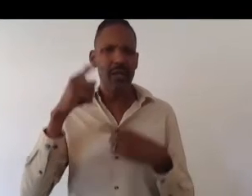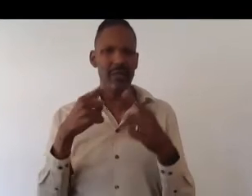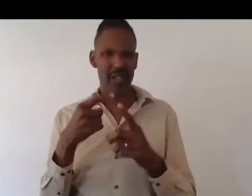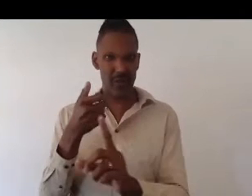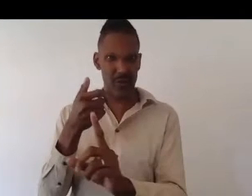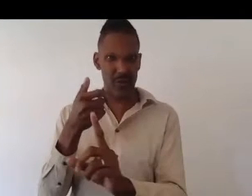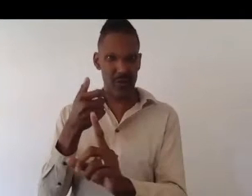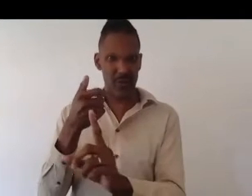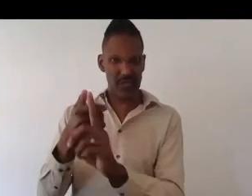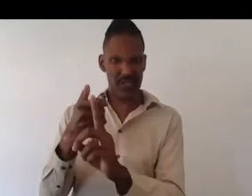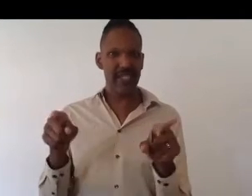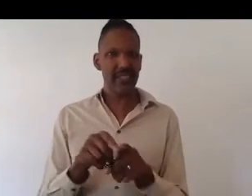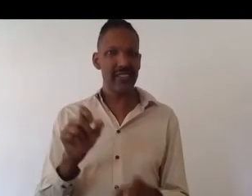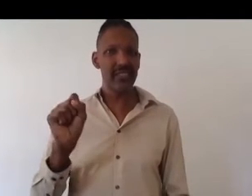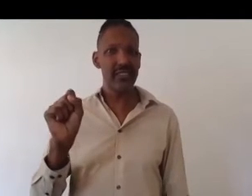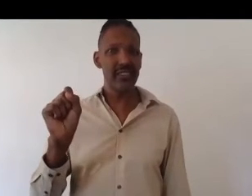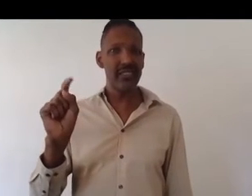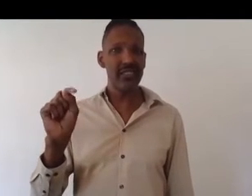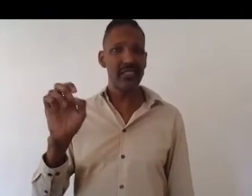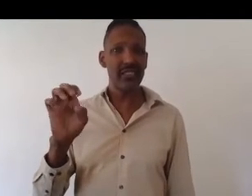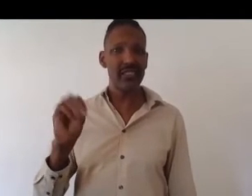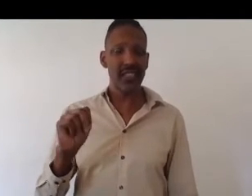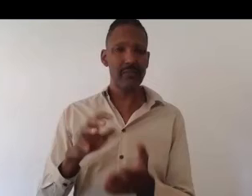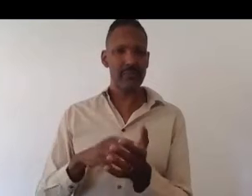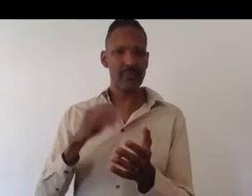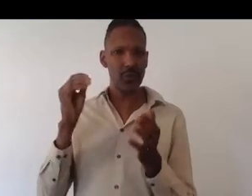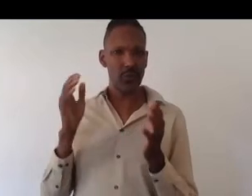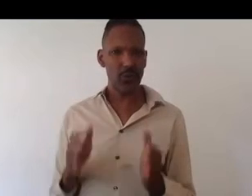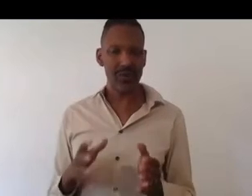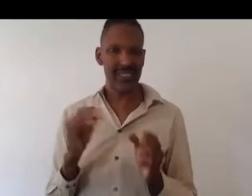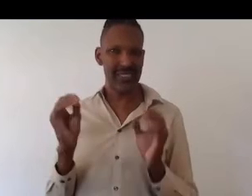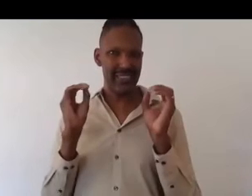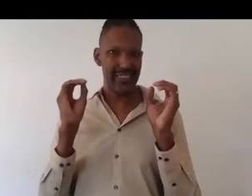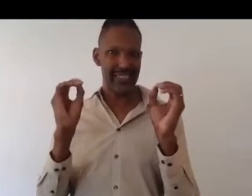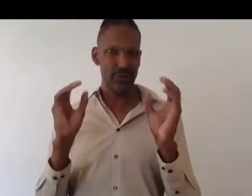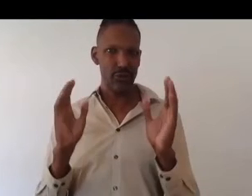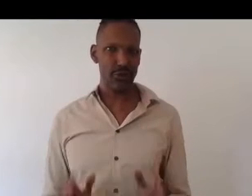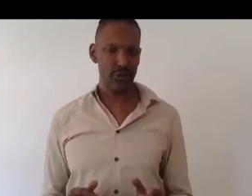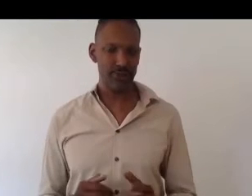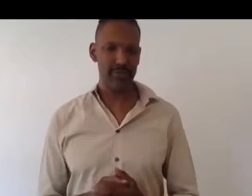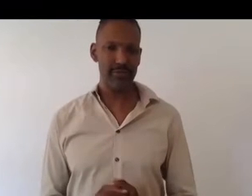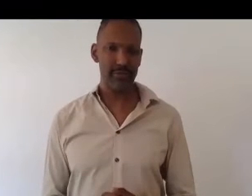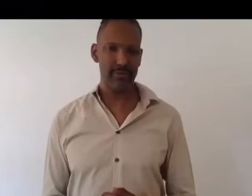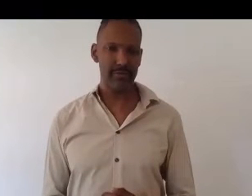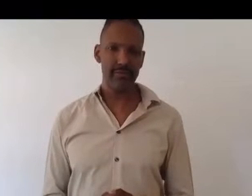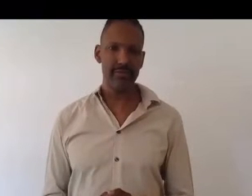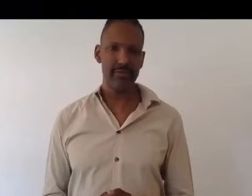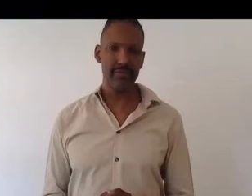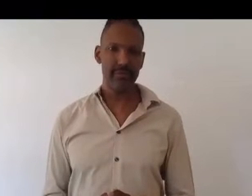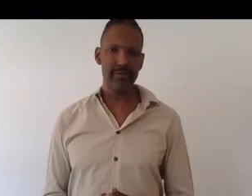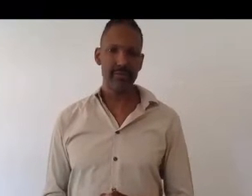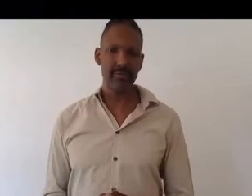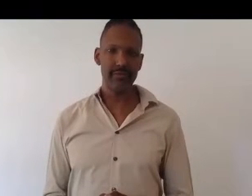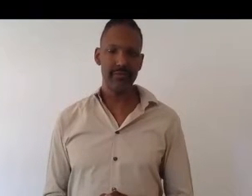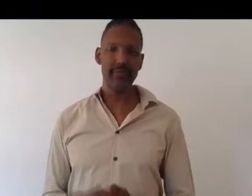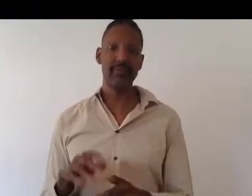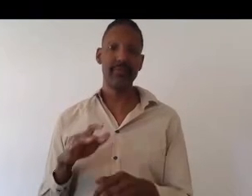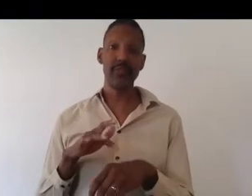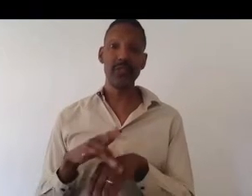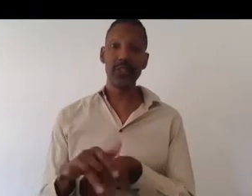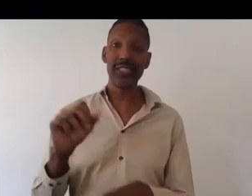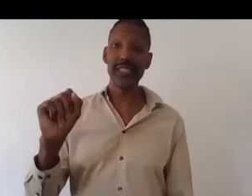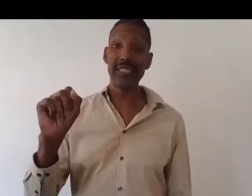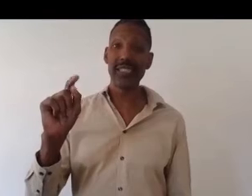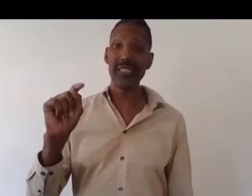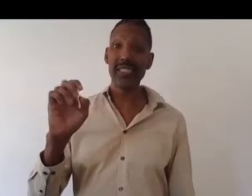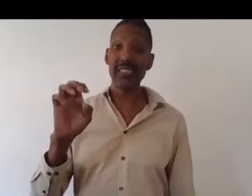learner and as a supporter of STEM learning in children. So what is early STEM? Well, first, let's say what it